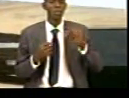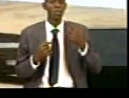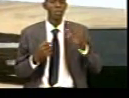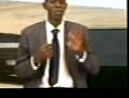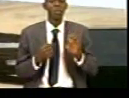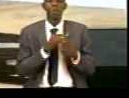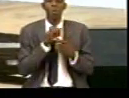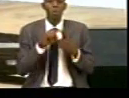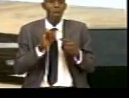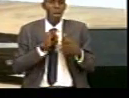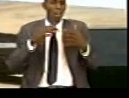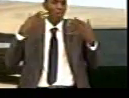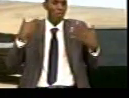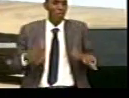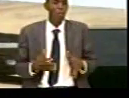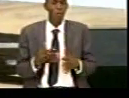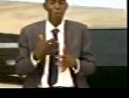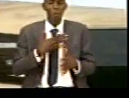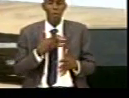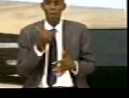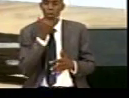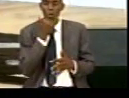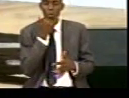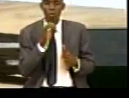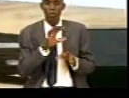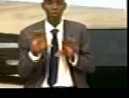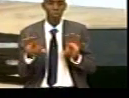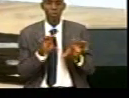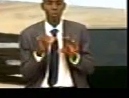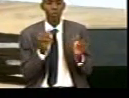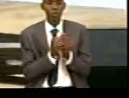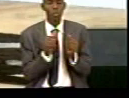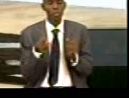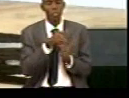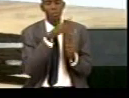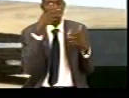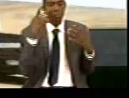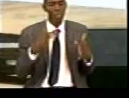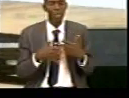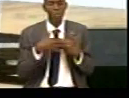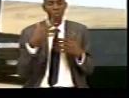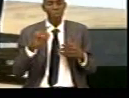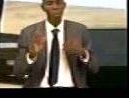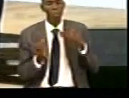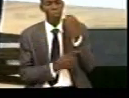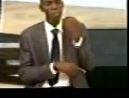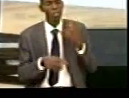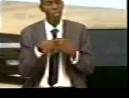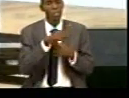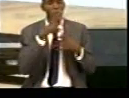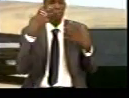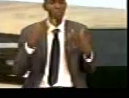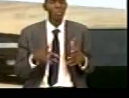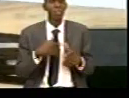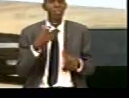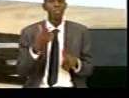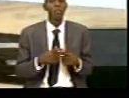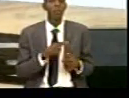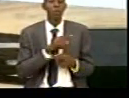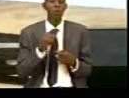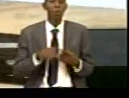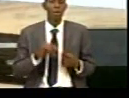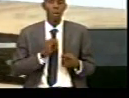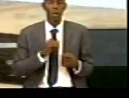what I want to deal with them, when I deal with them, after dealing with them, then when I cool down